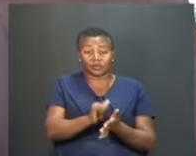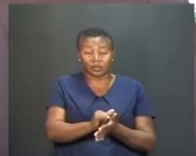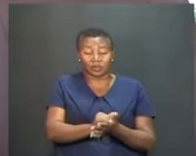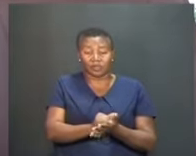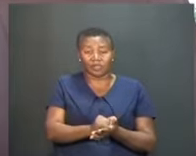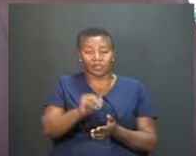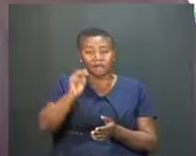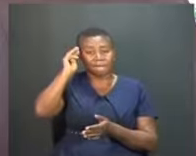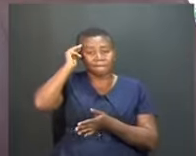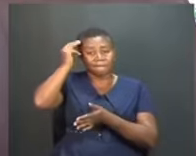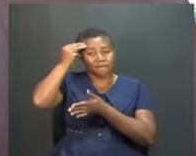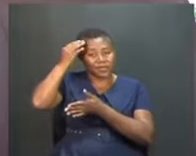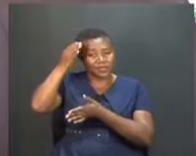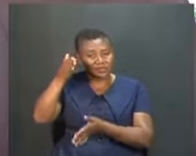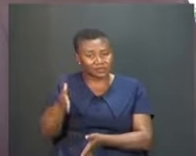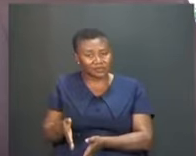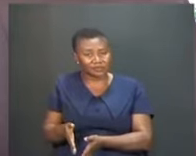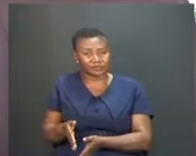minister